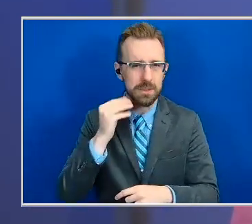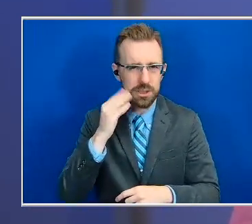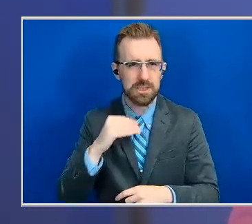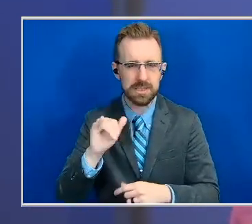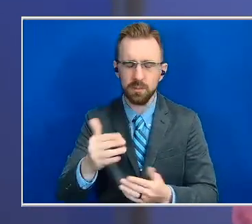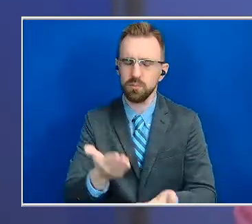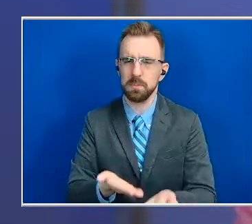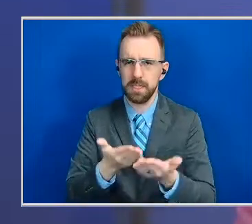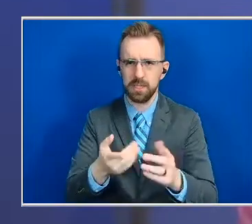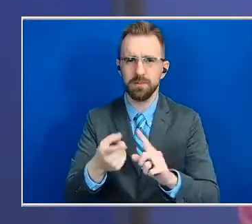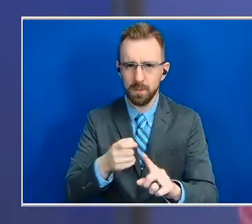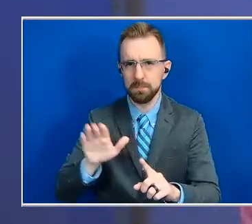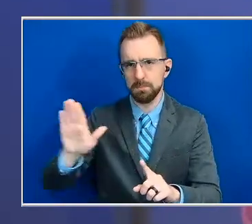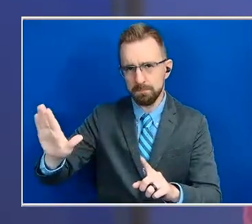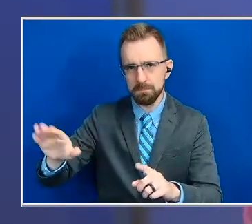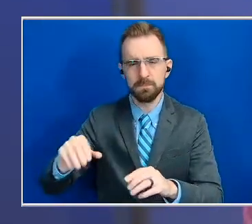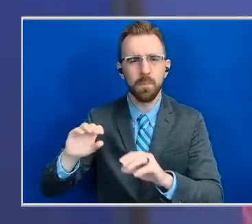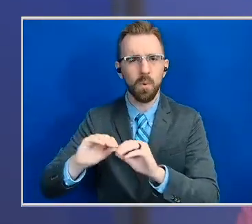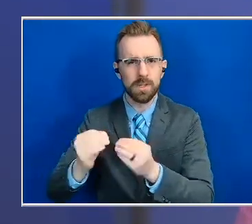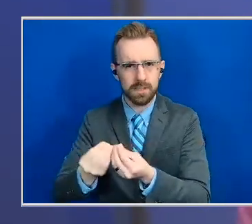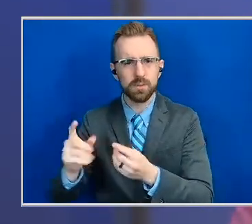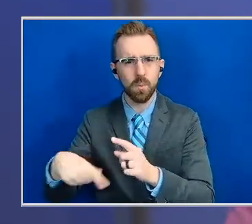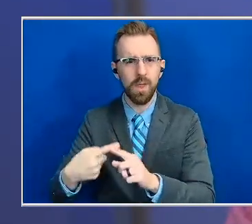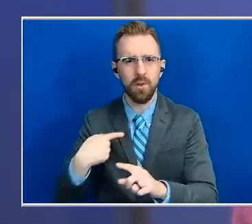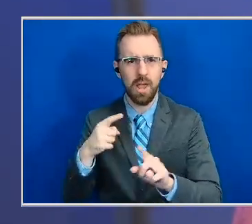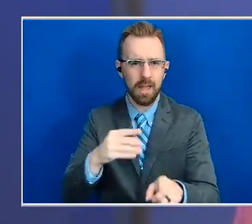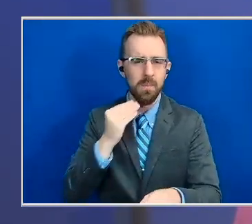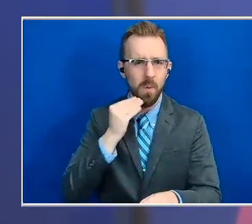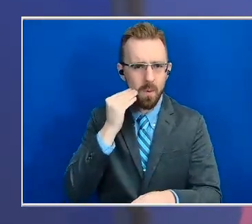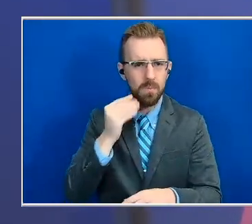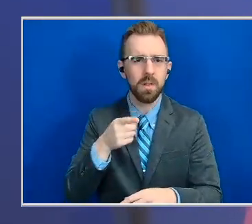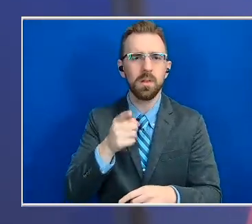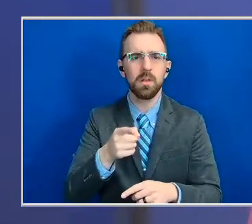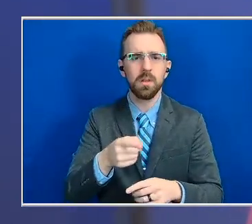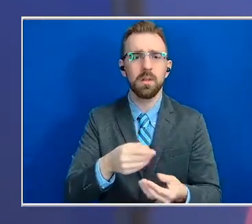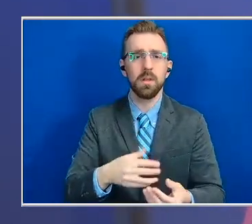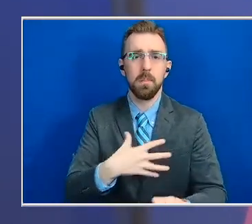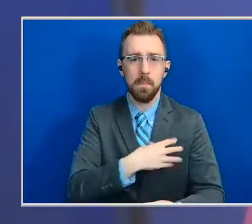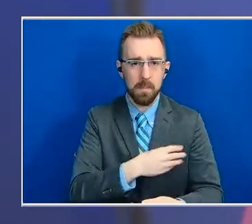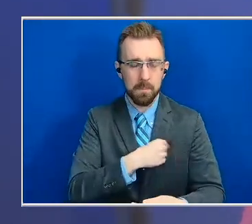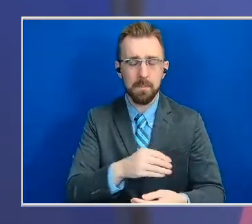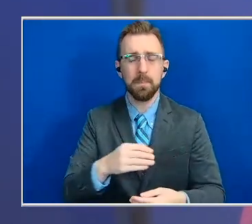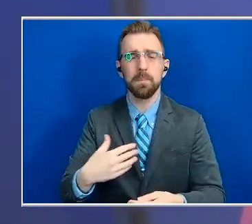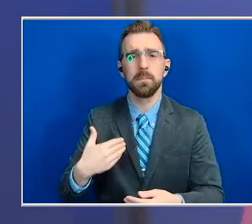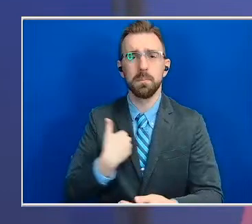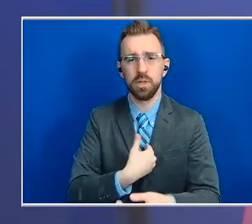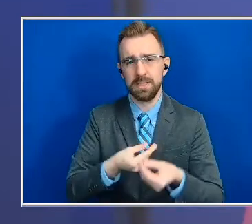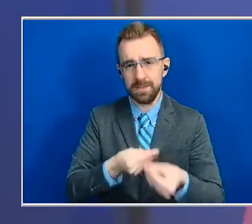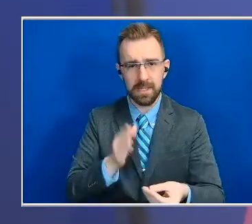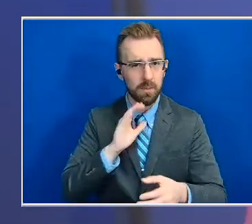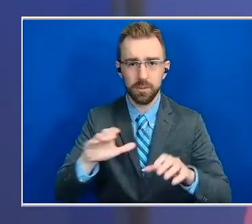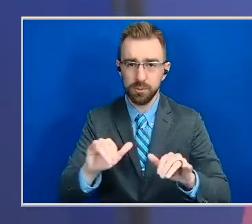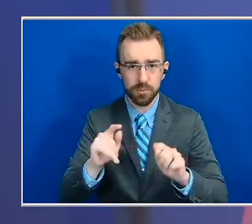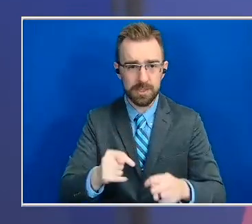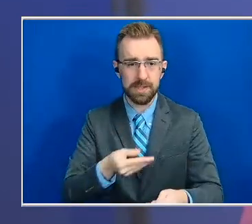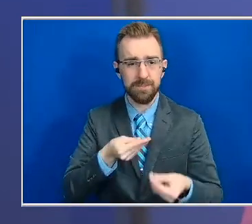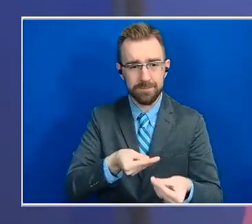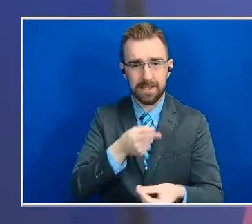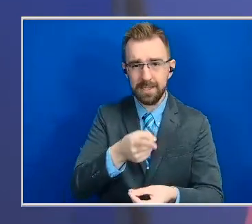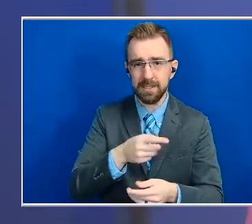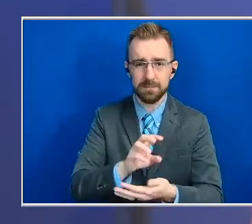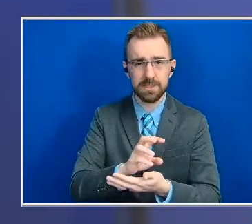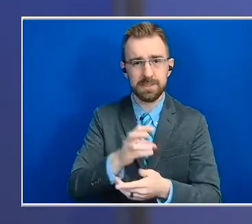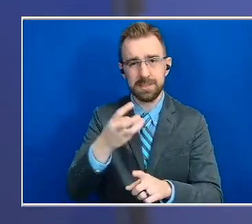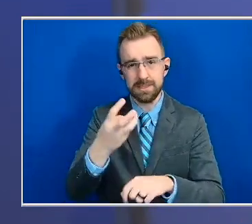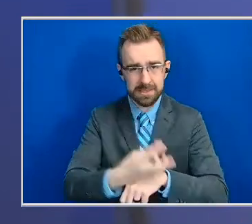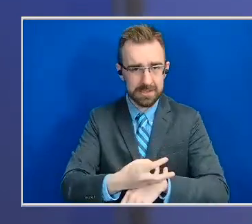NICU when I first came home, was to pump and breastfeed. So I just kept doing it. I would breastfeed him, 6 to 8 times a day, and then I would